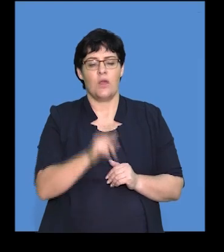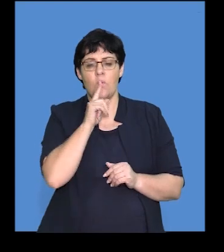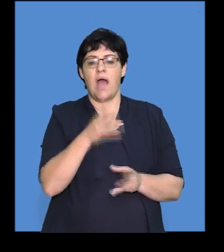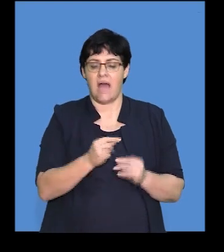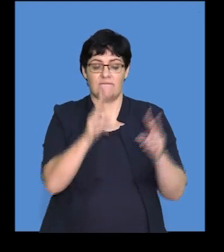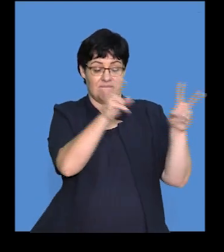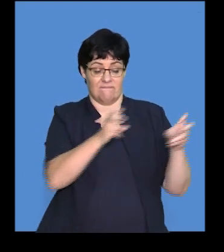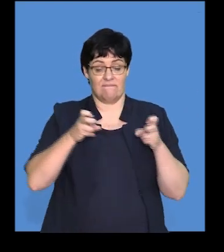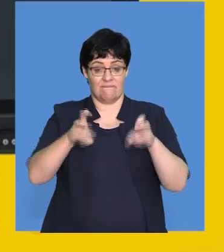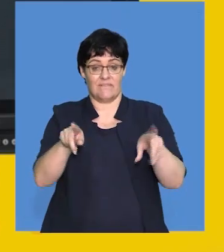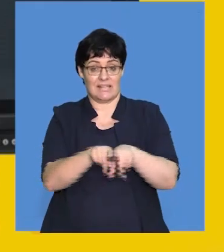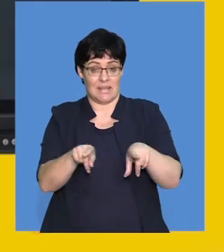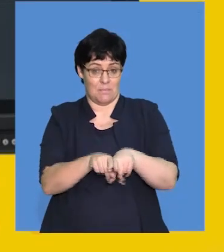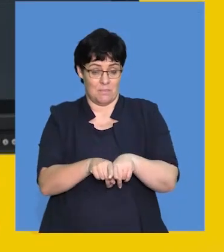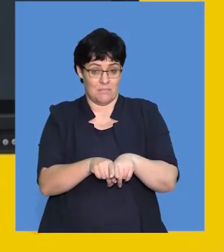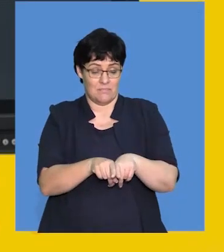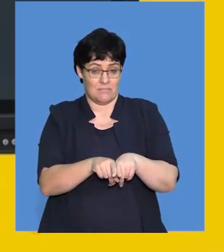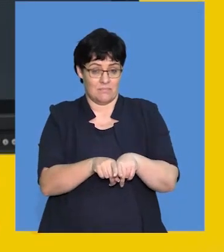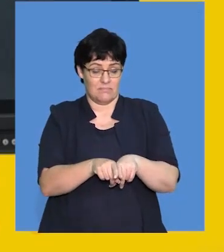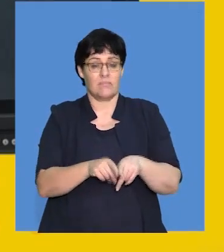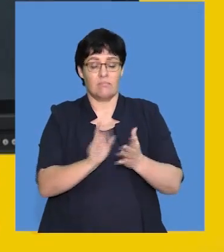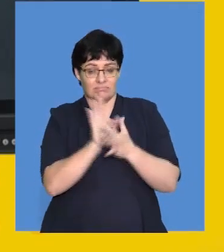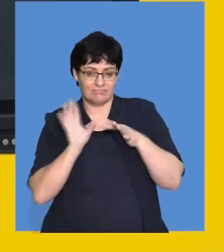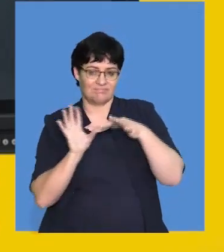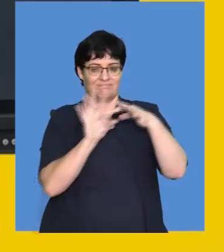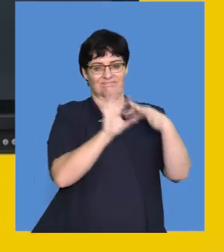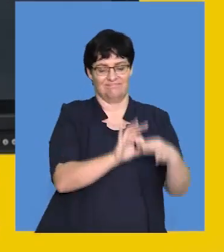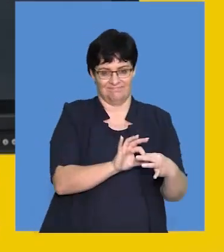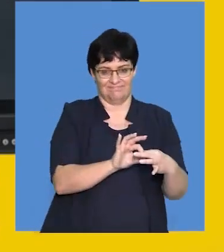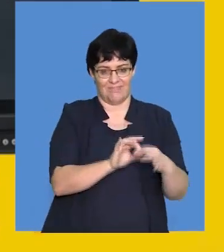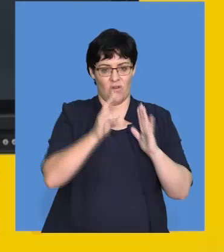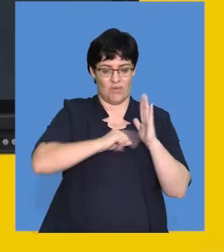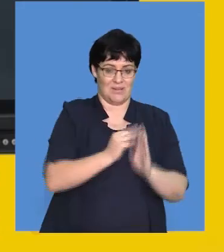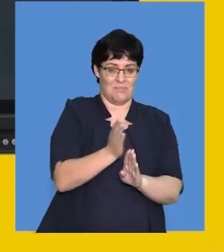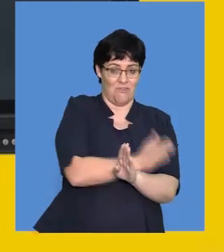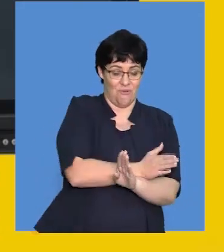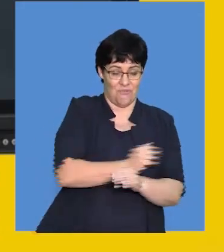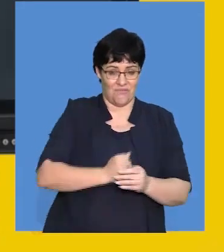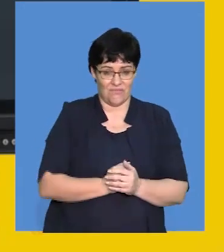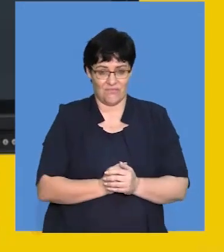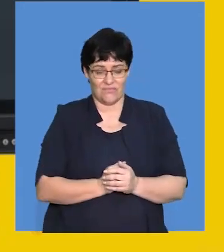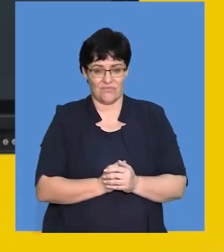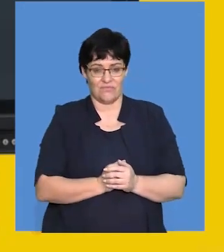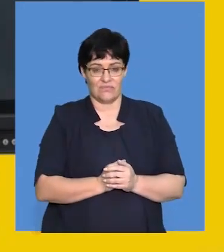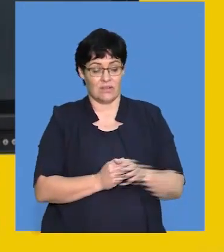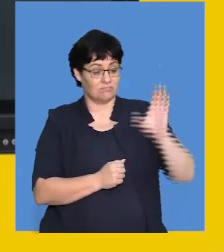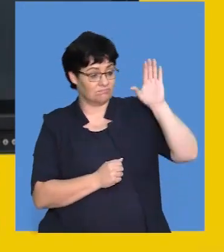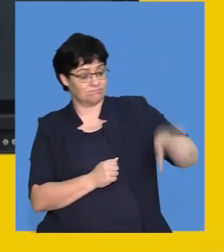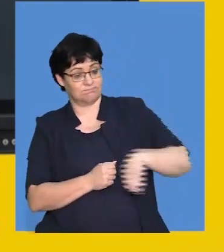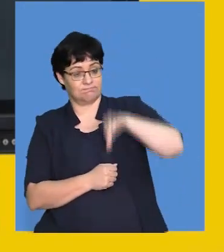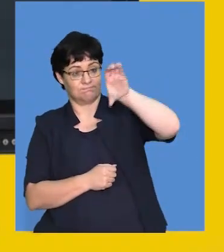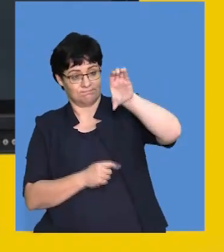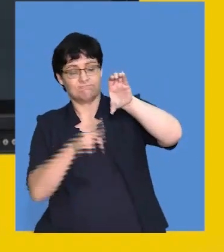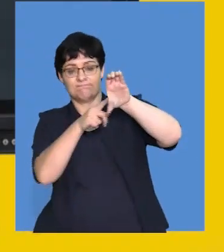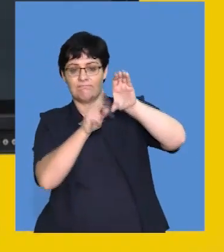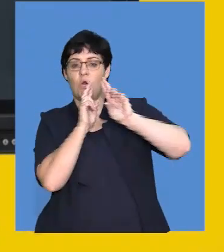like this, which is obviously connected to the one we just read. The first part of the extract, we responded